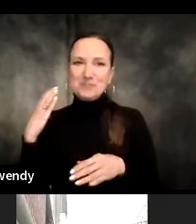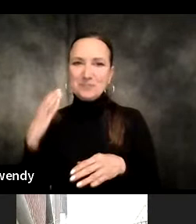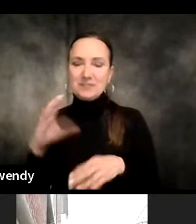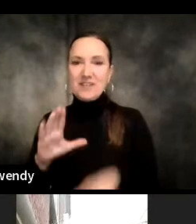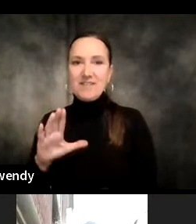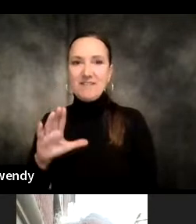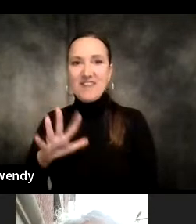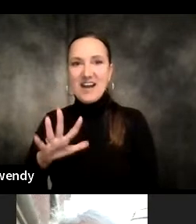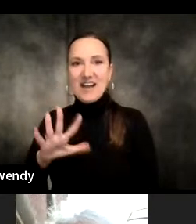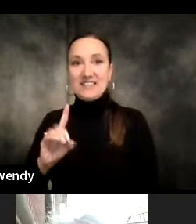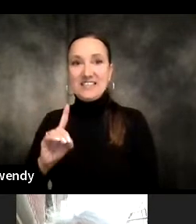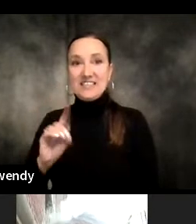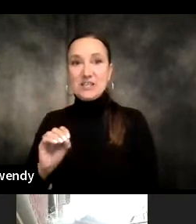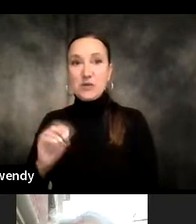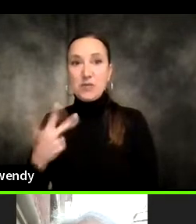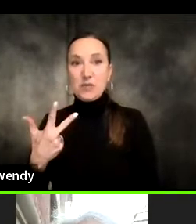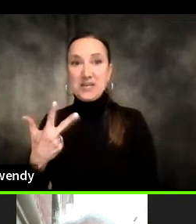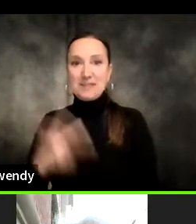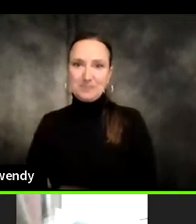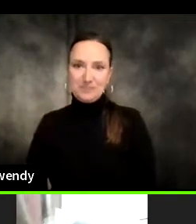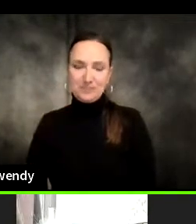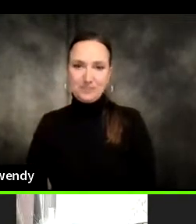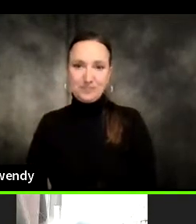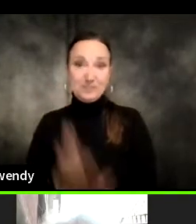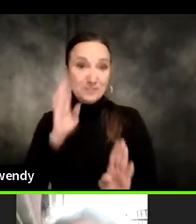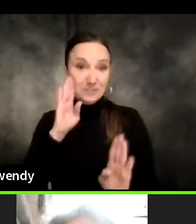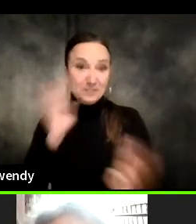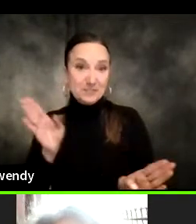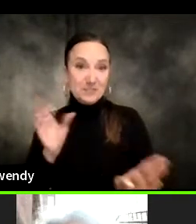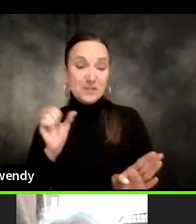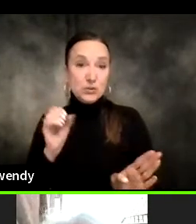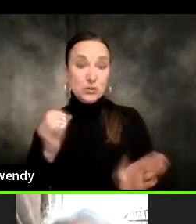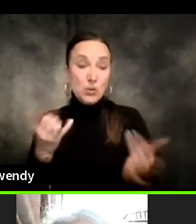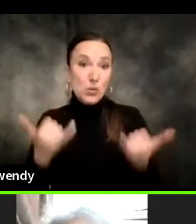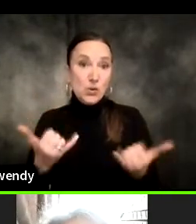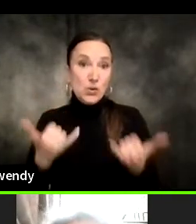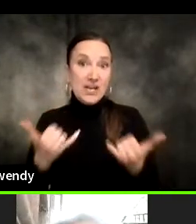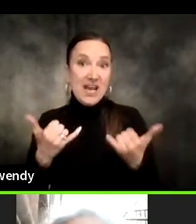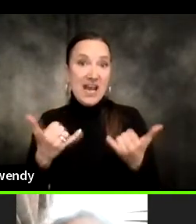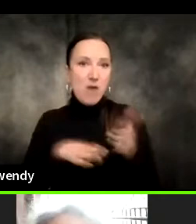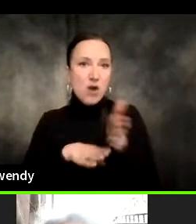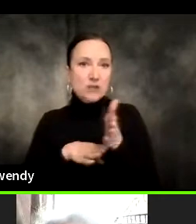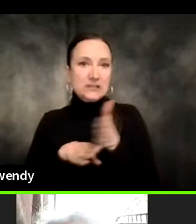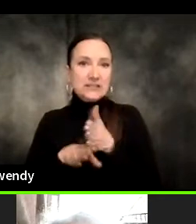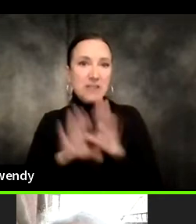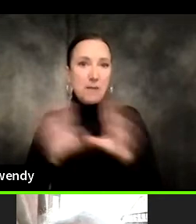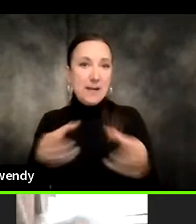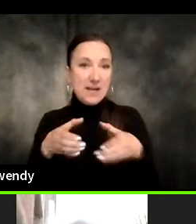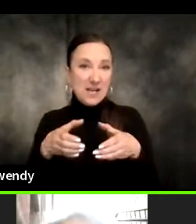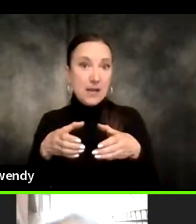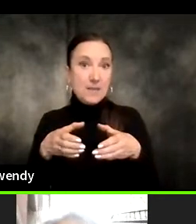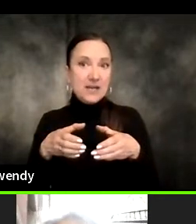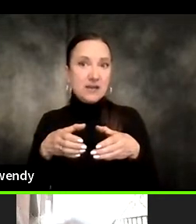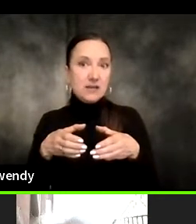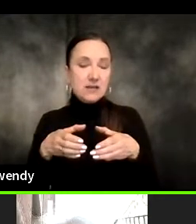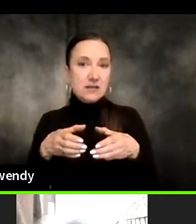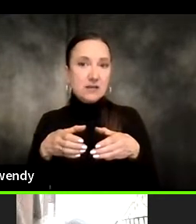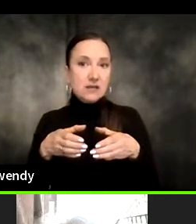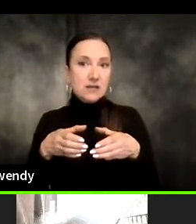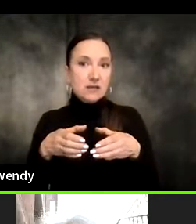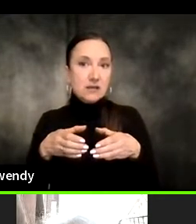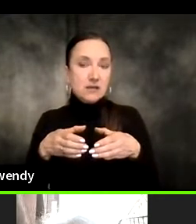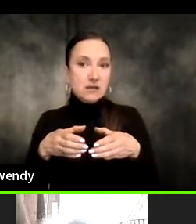5D03. Hi. So now our subcommittee, now our